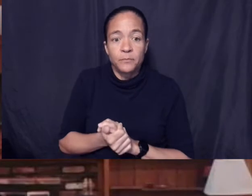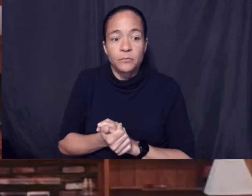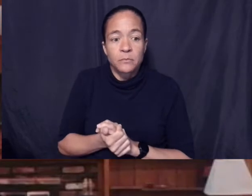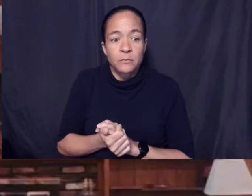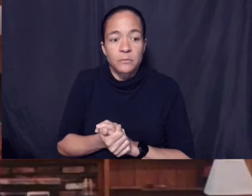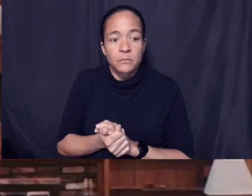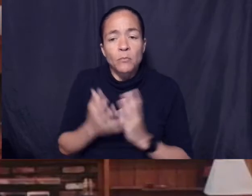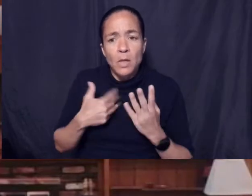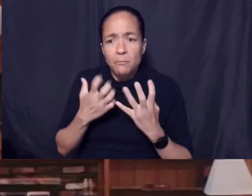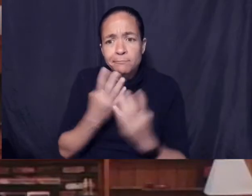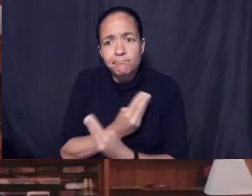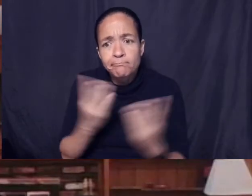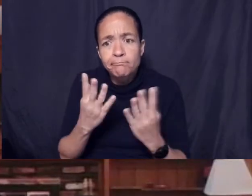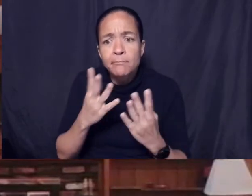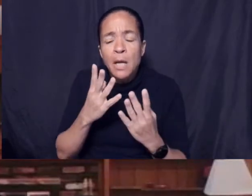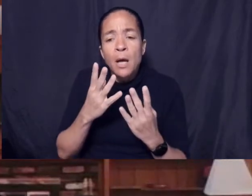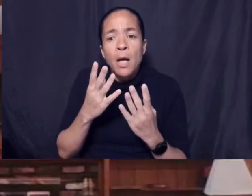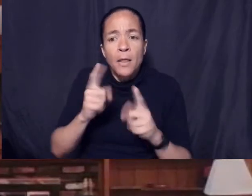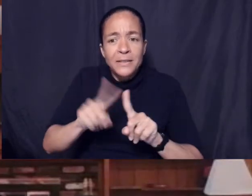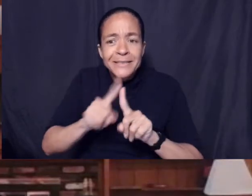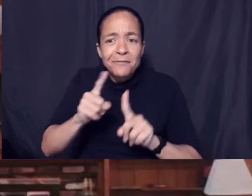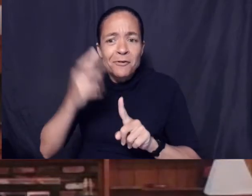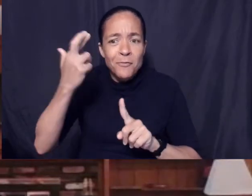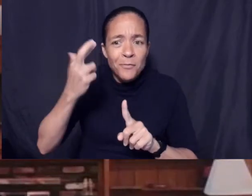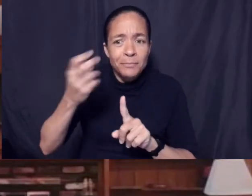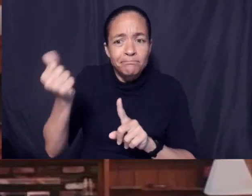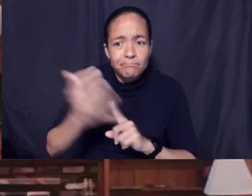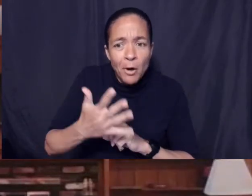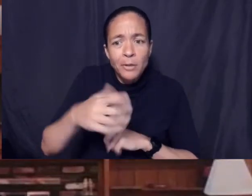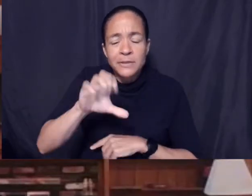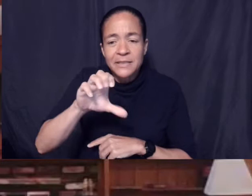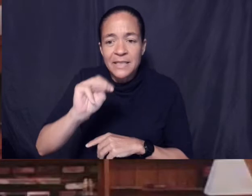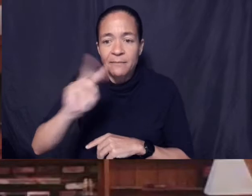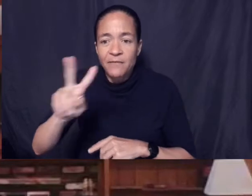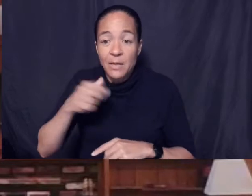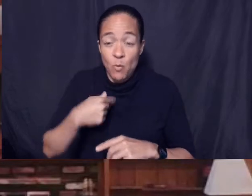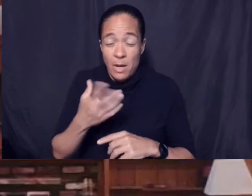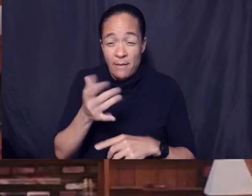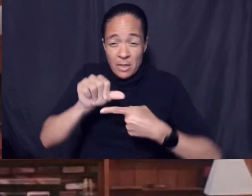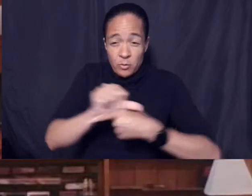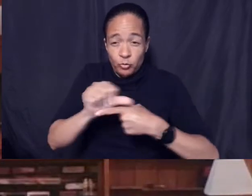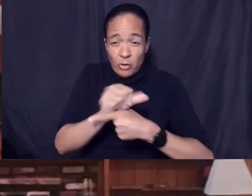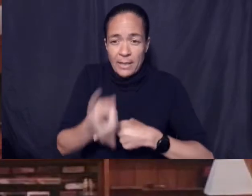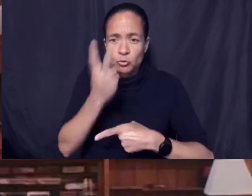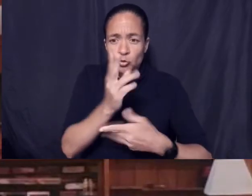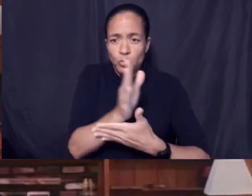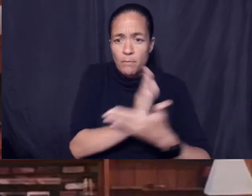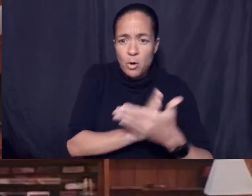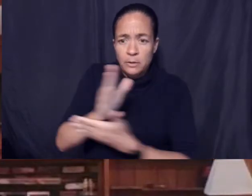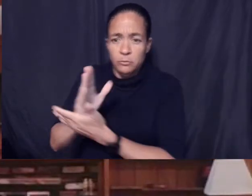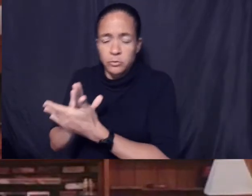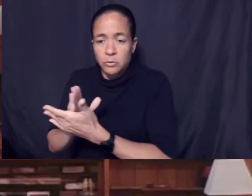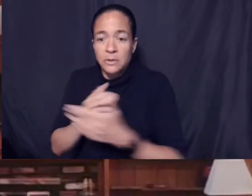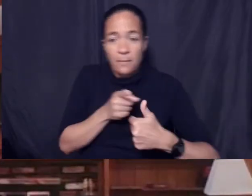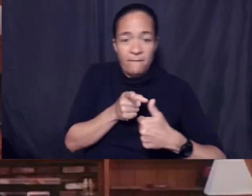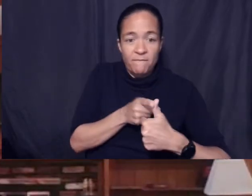about the causes of the significance of this problem, our webinar is divided into two parts. The first part is more academic,